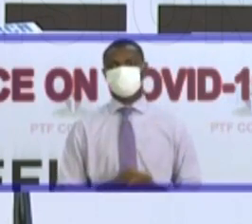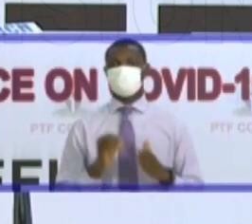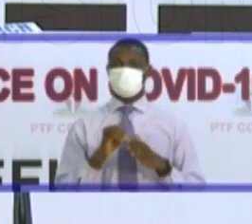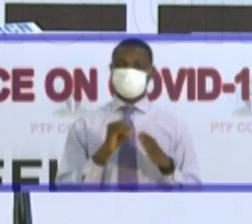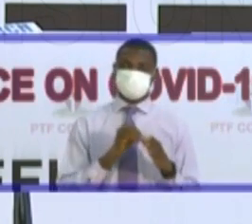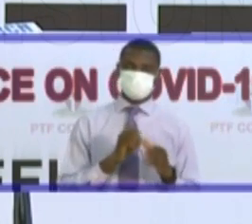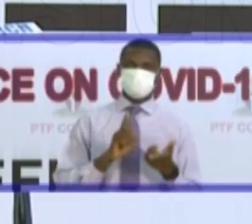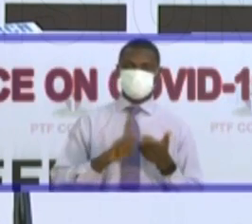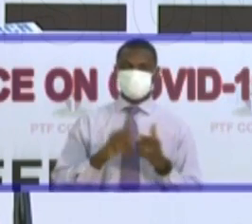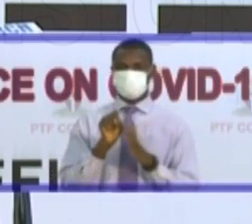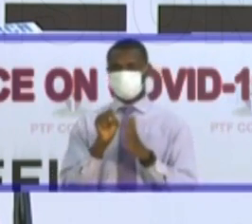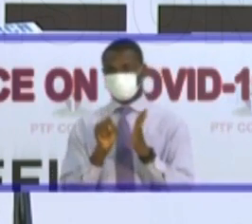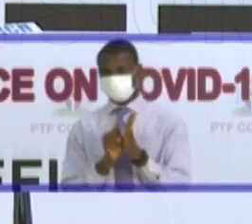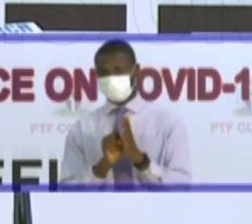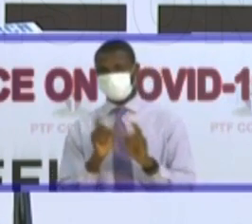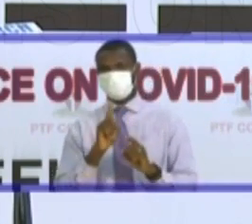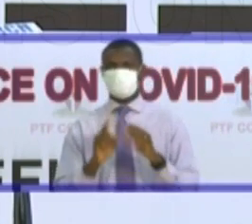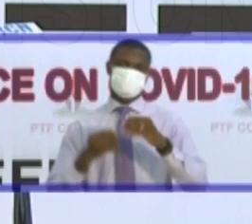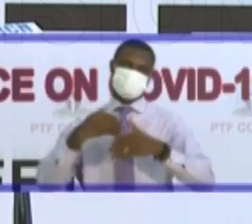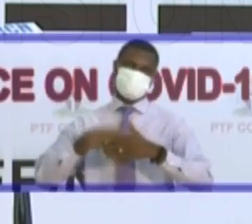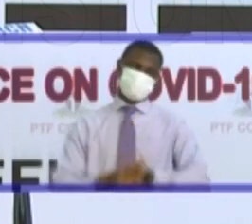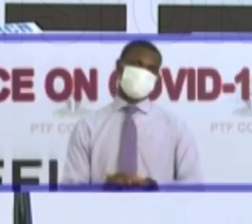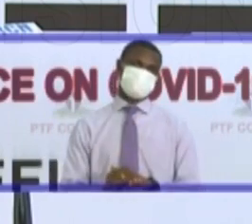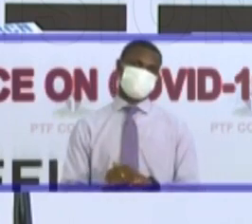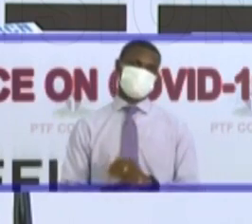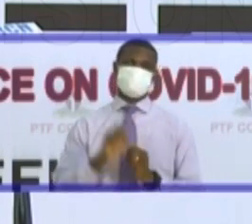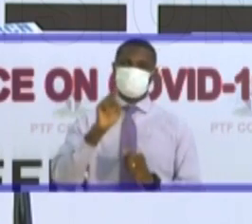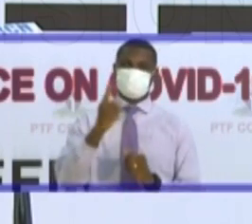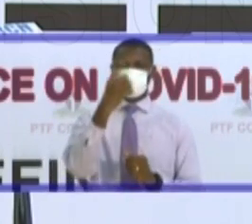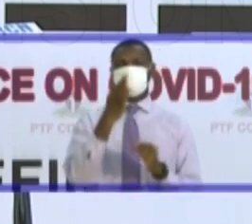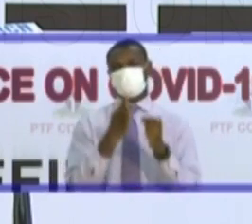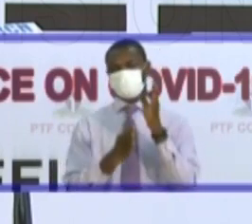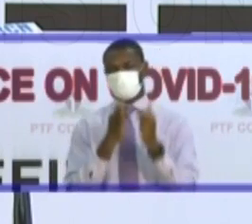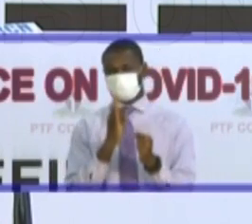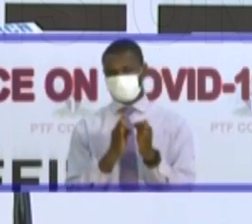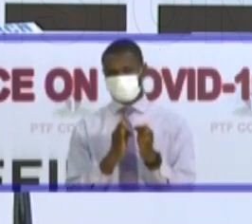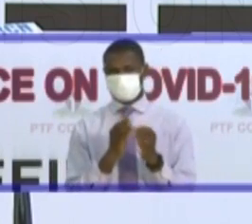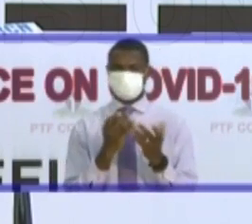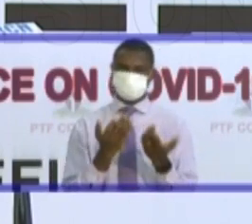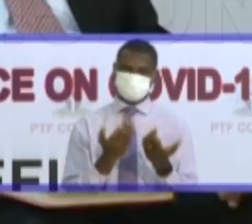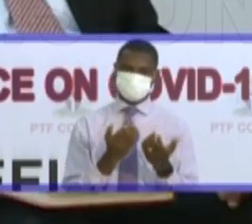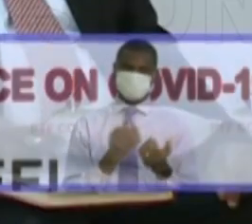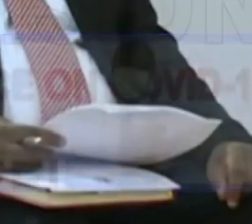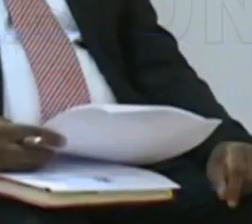their state of origin, except there is a medical indication for it.